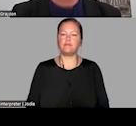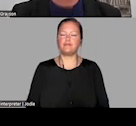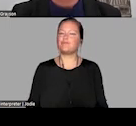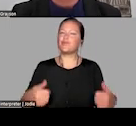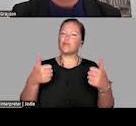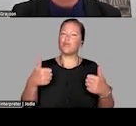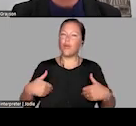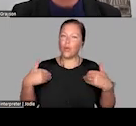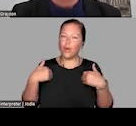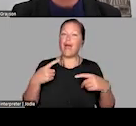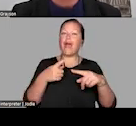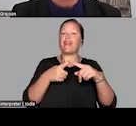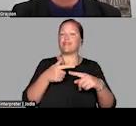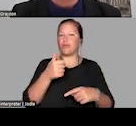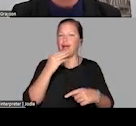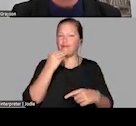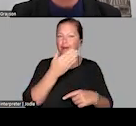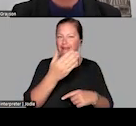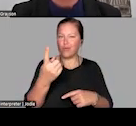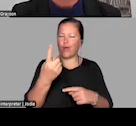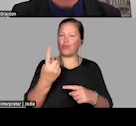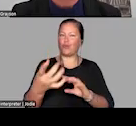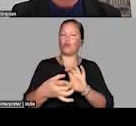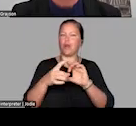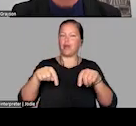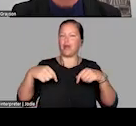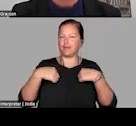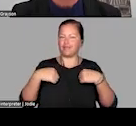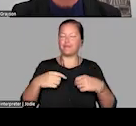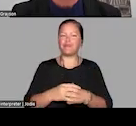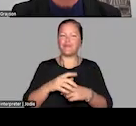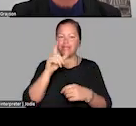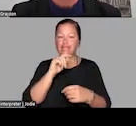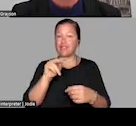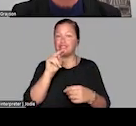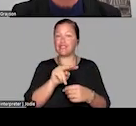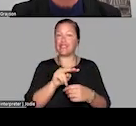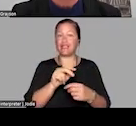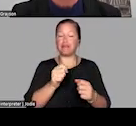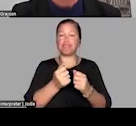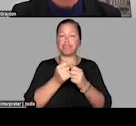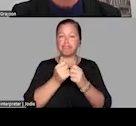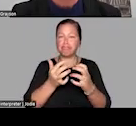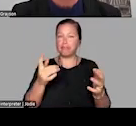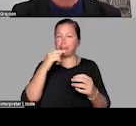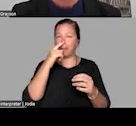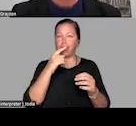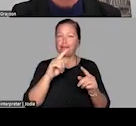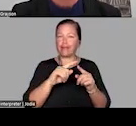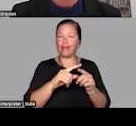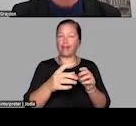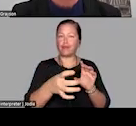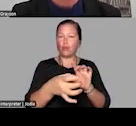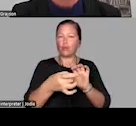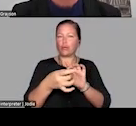Good morning and good afternoon, everybody joining us. I can see many people are joining at the moment.